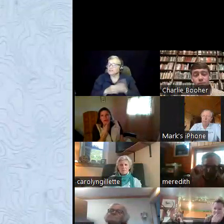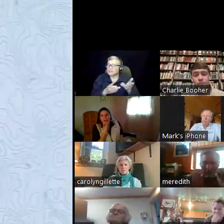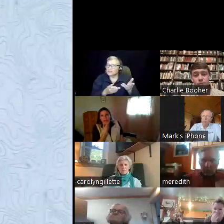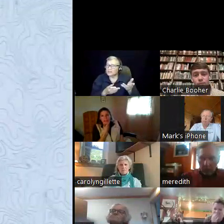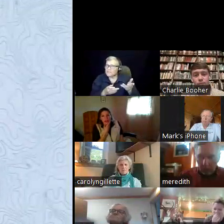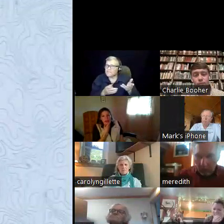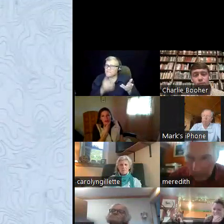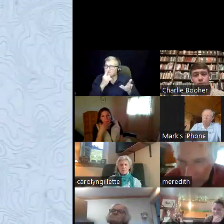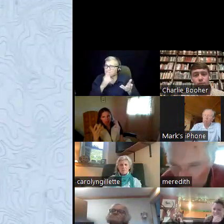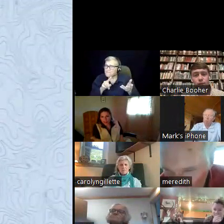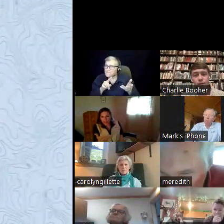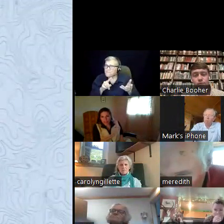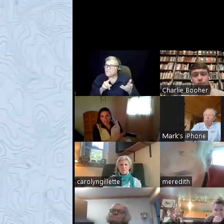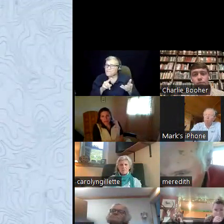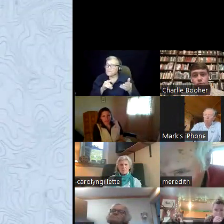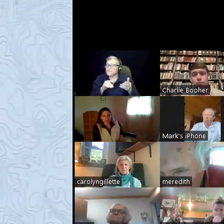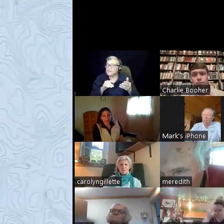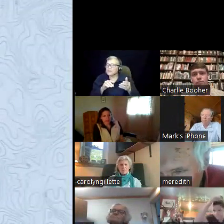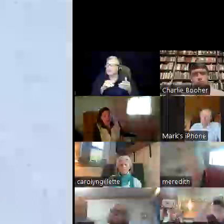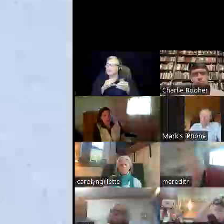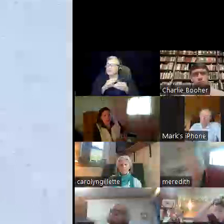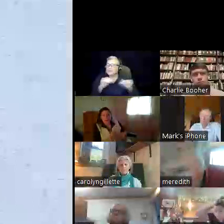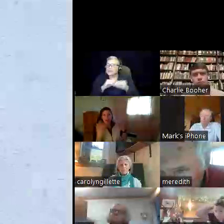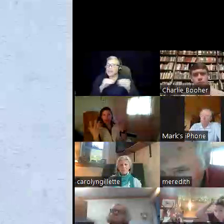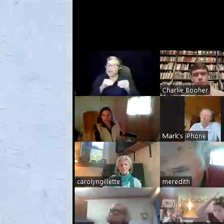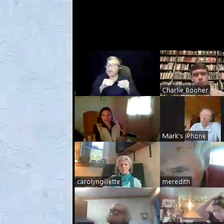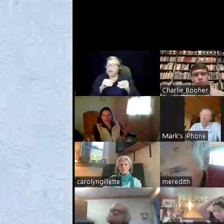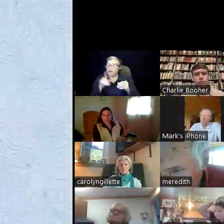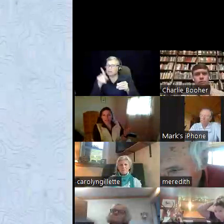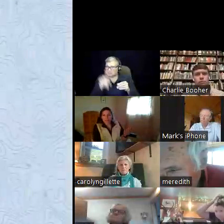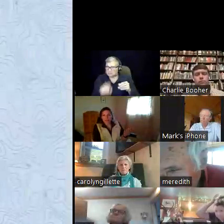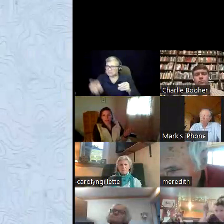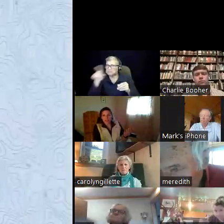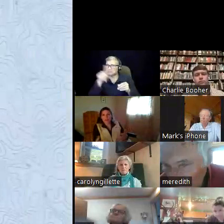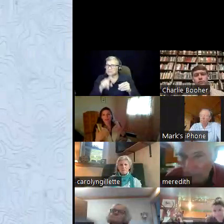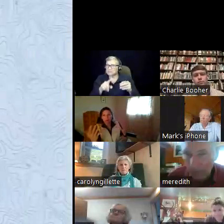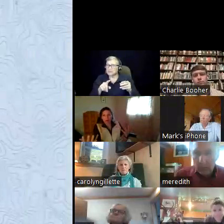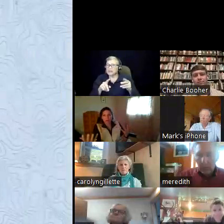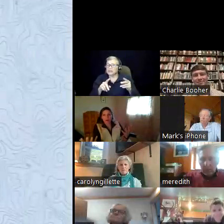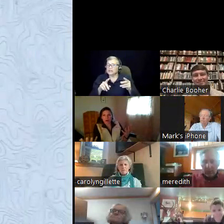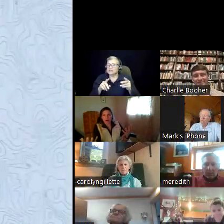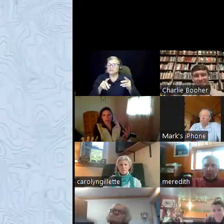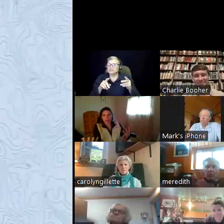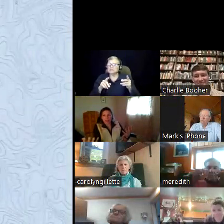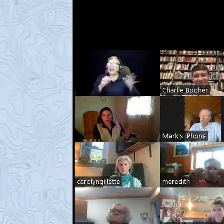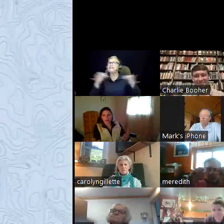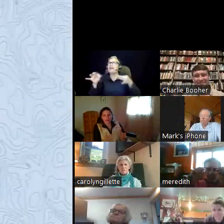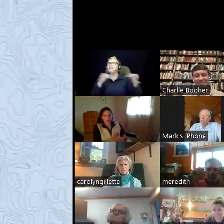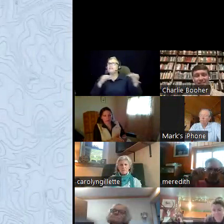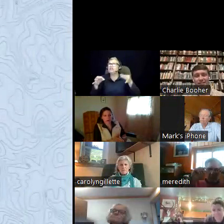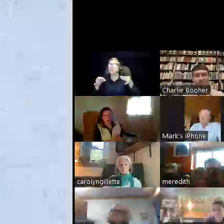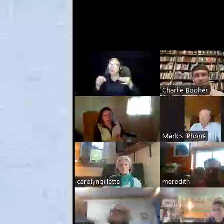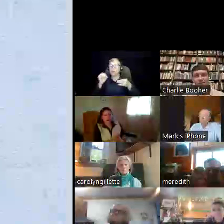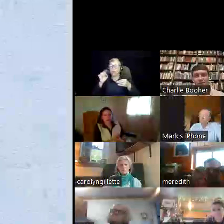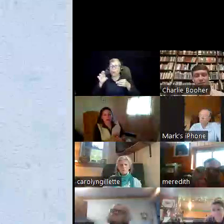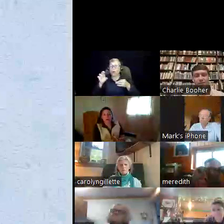can you tell our constituents here, can you give us some definition or some broader context around the